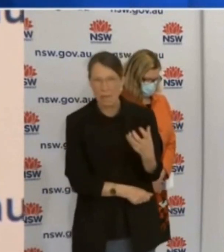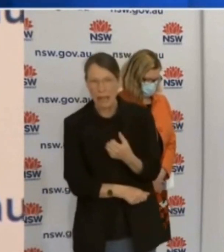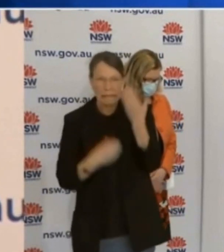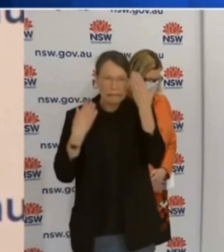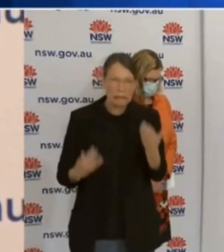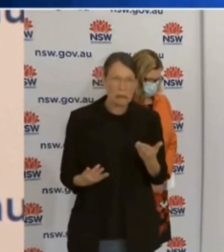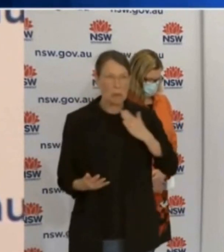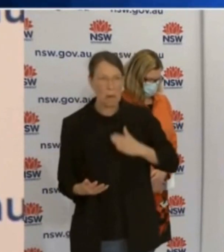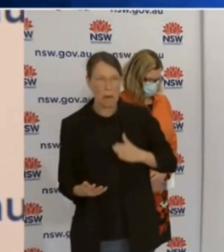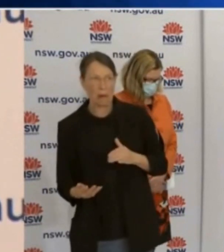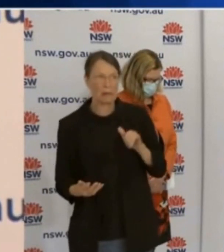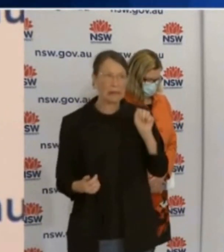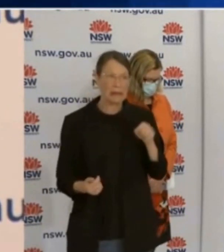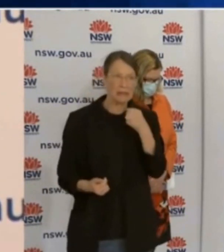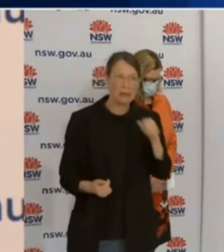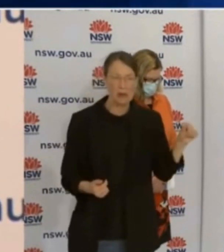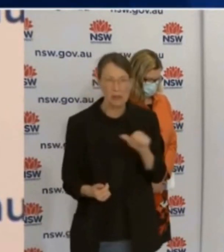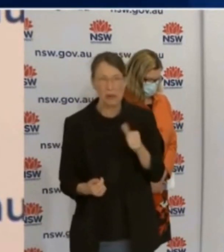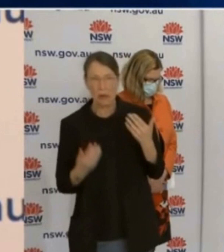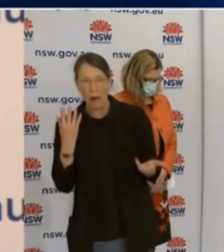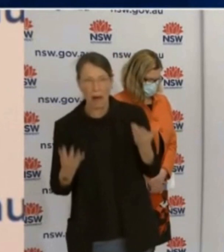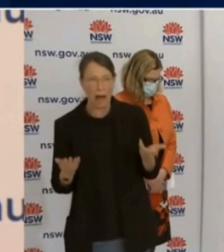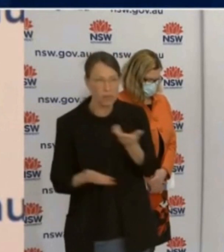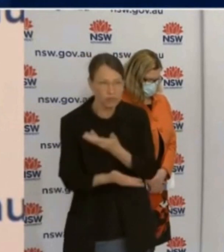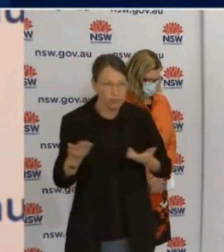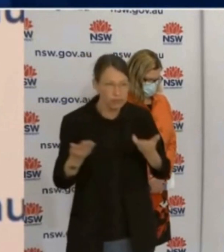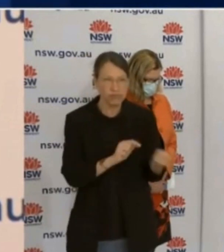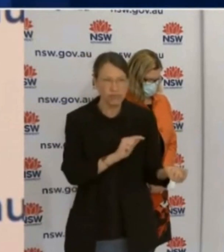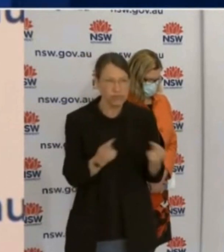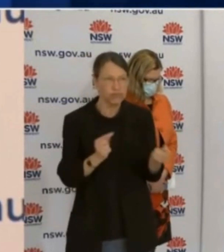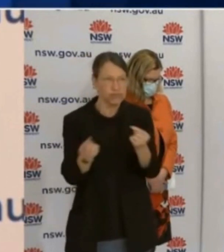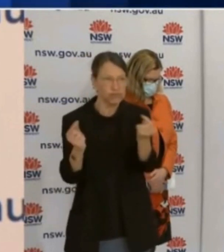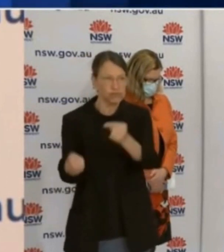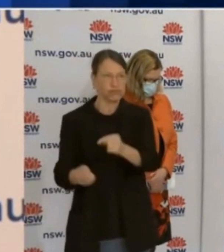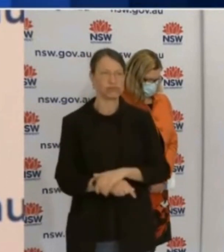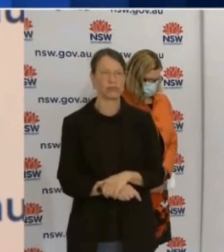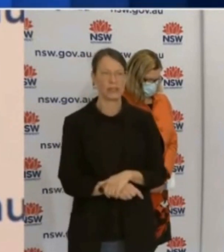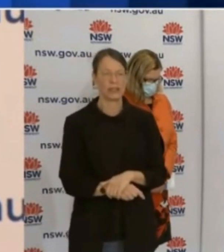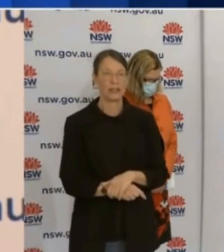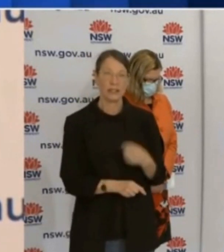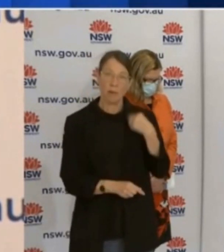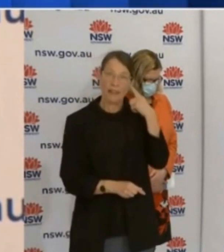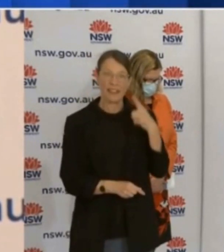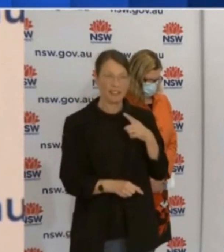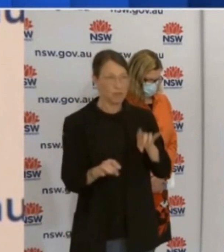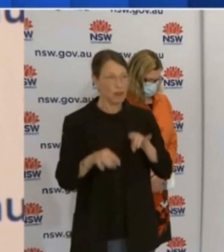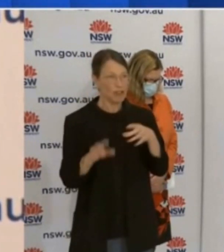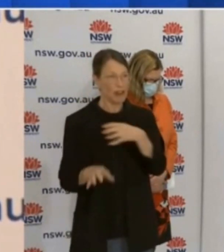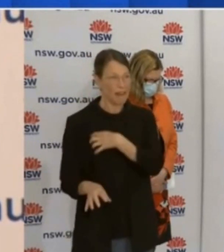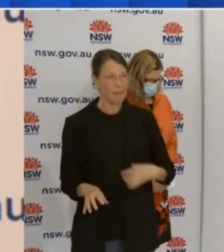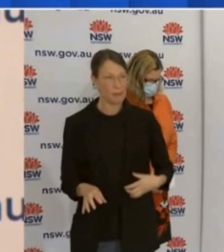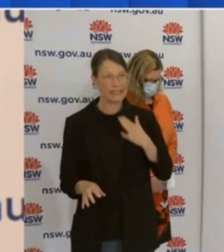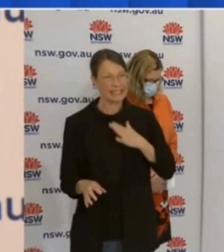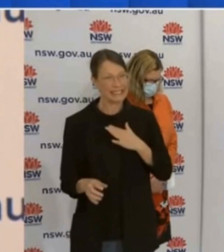vaccinations. And I think that needs to be sorted through. Certainly in terms of the federal government, they need to make sure that the area